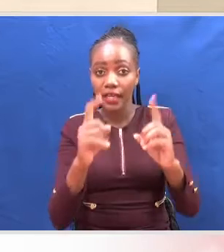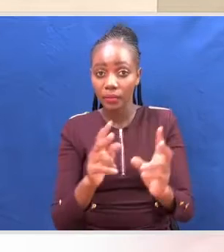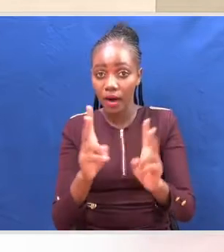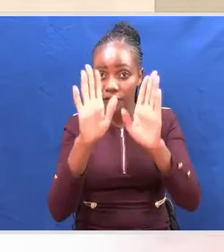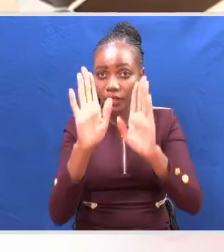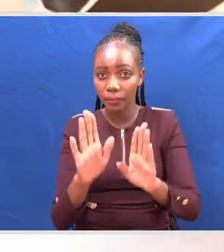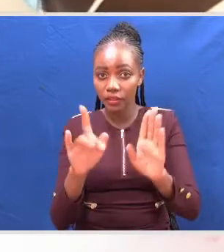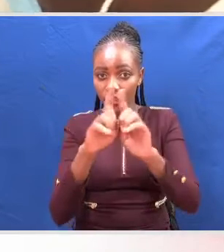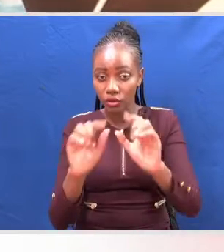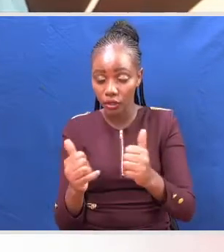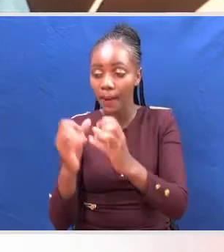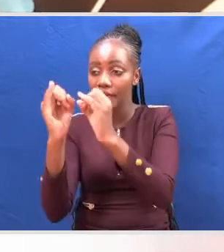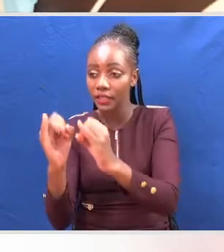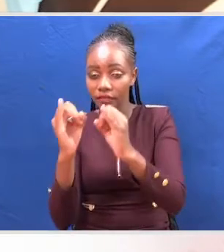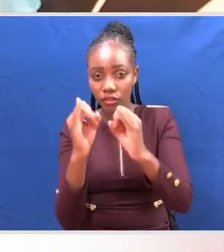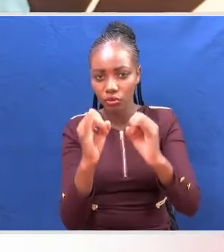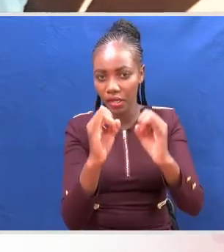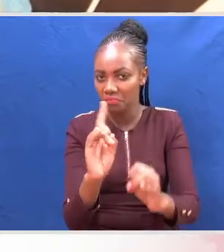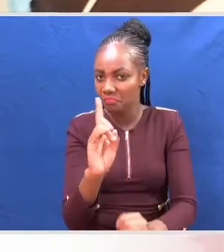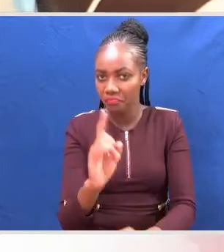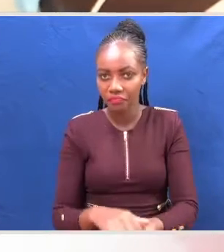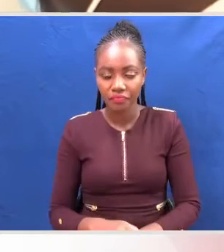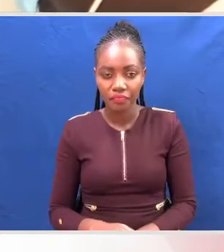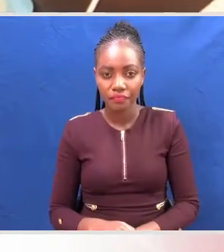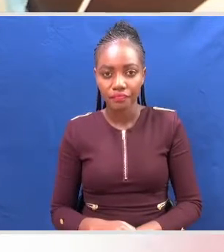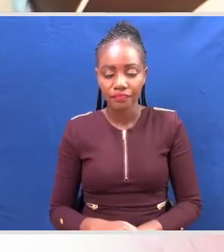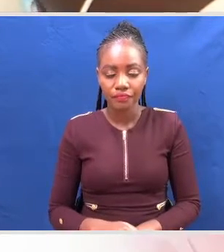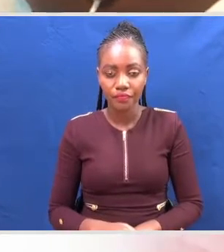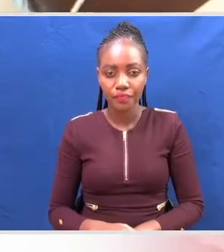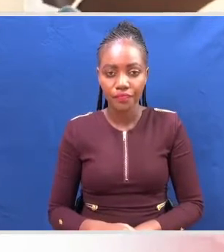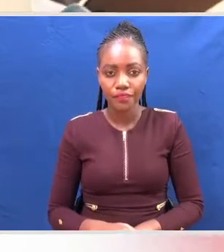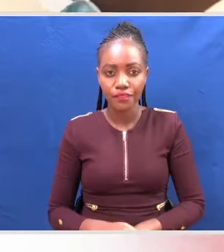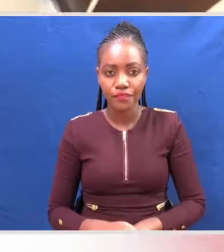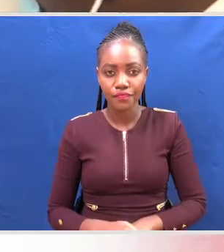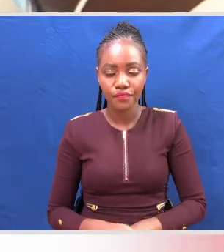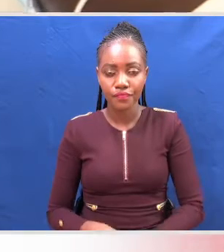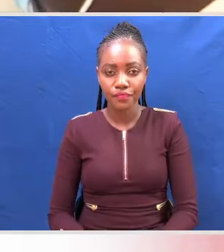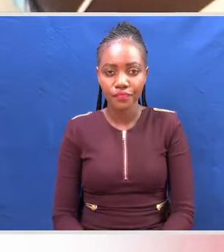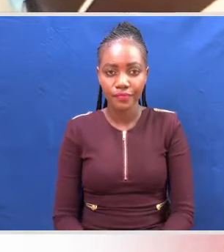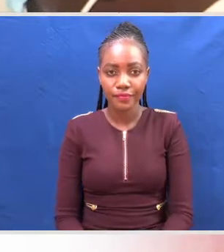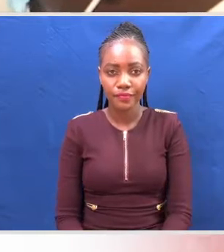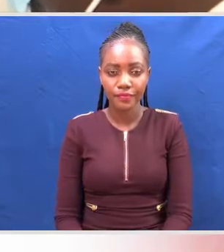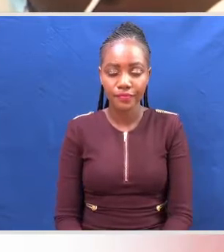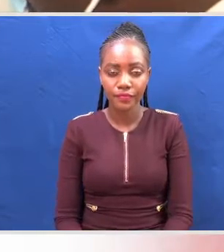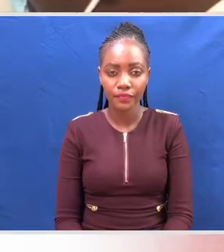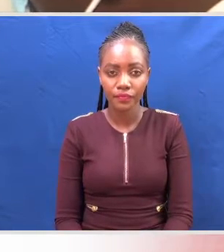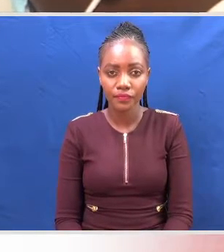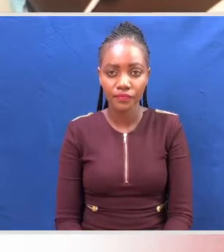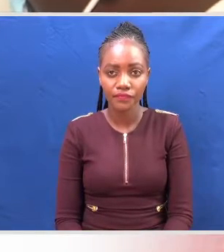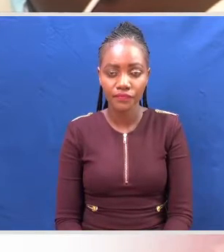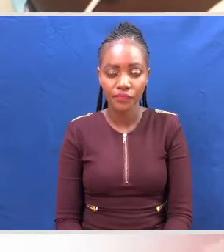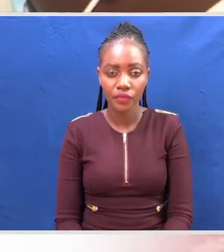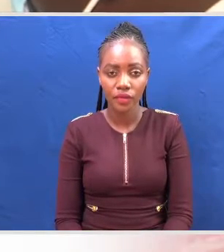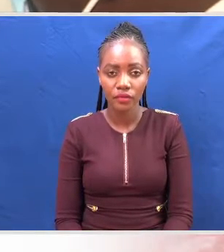done individually. Number two, what do you say when the old man greets you? Good morning.